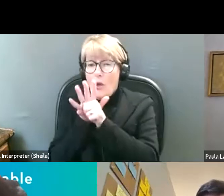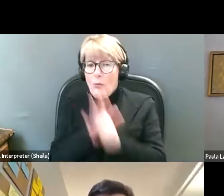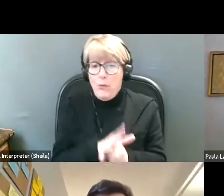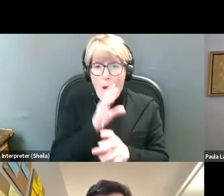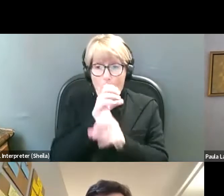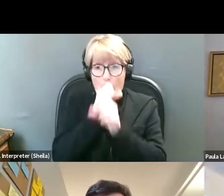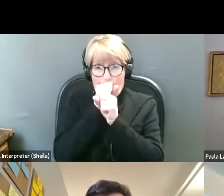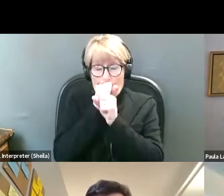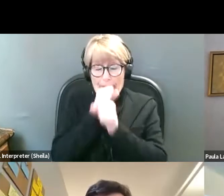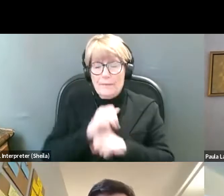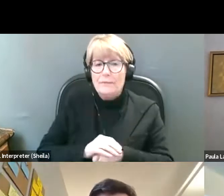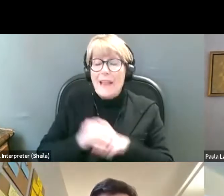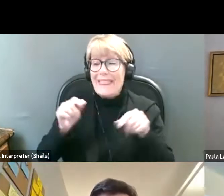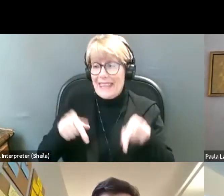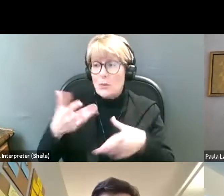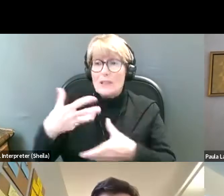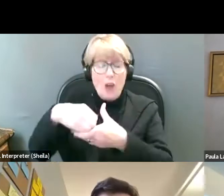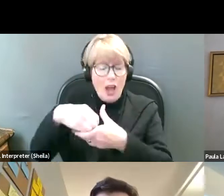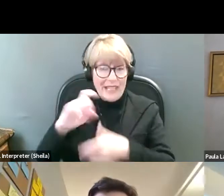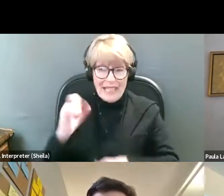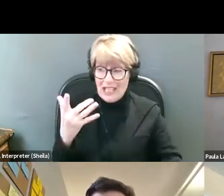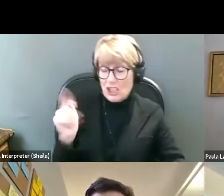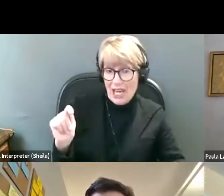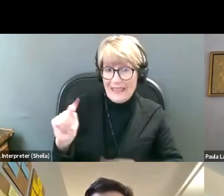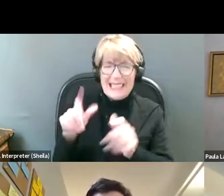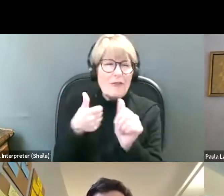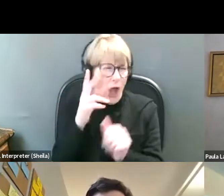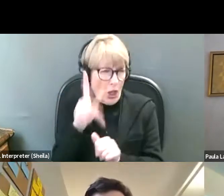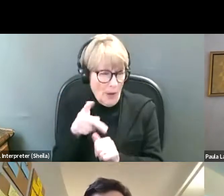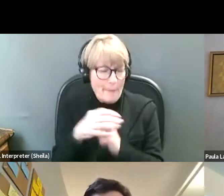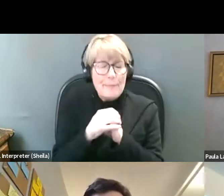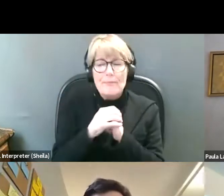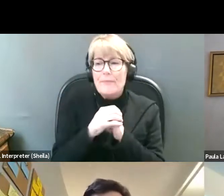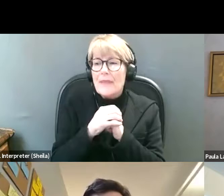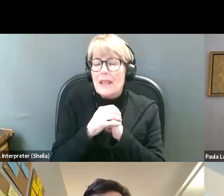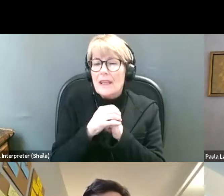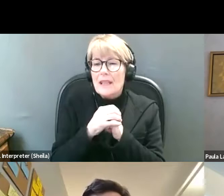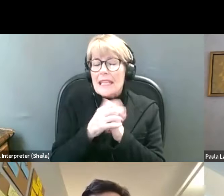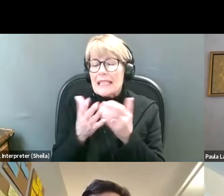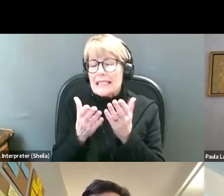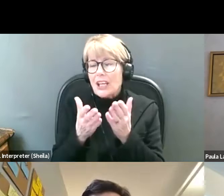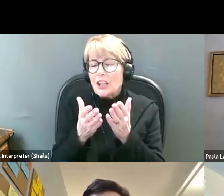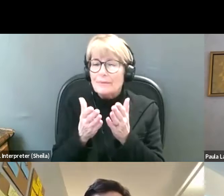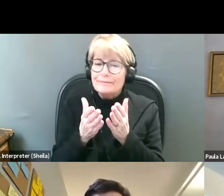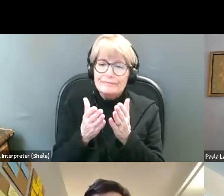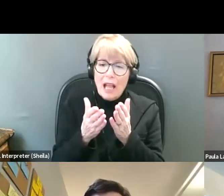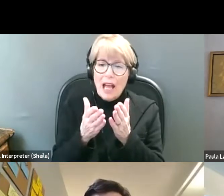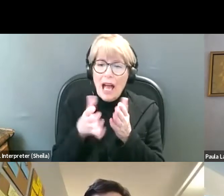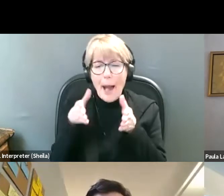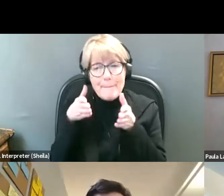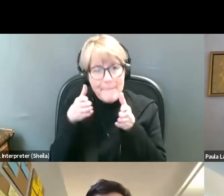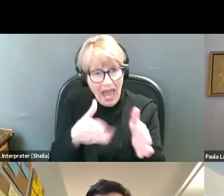this happened to be in the chat, but it's kind of a follow-up. Is there a public path